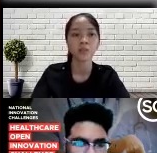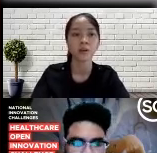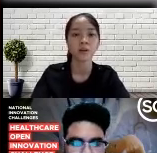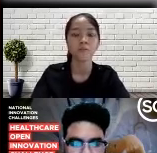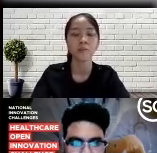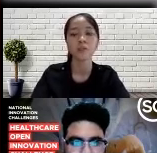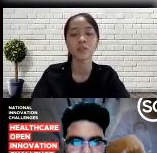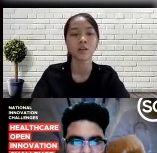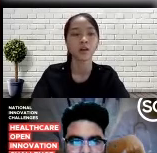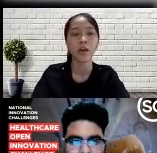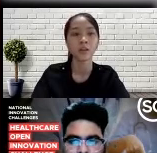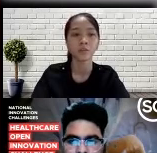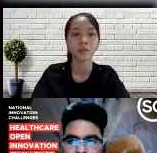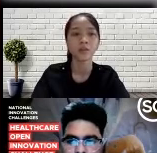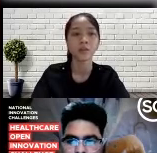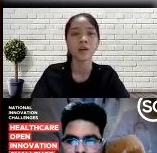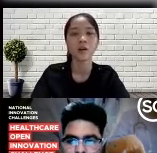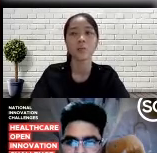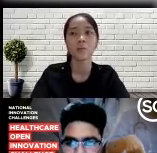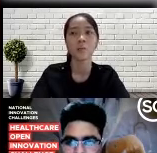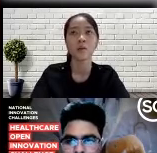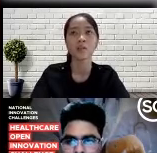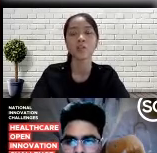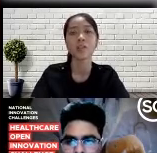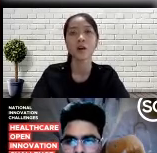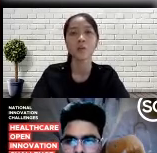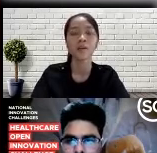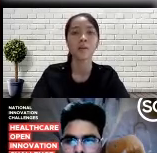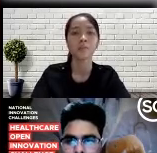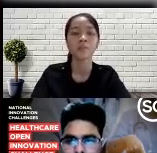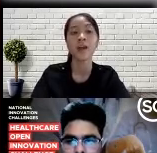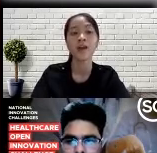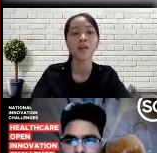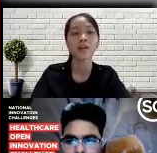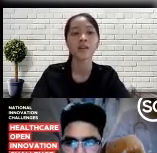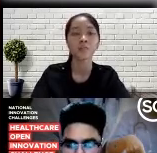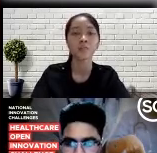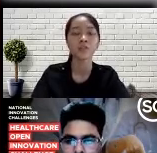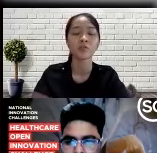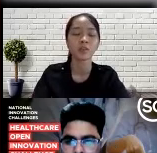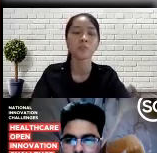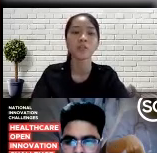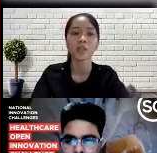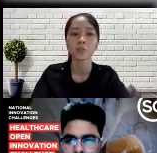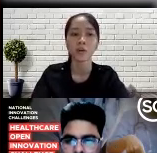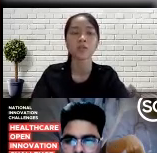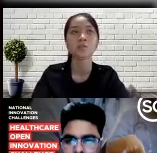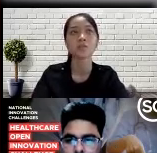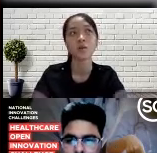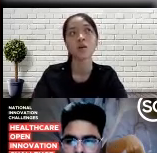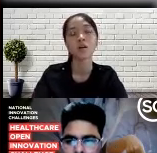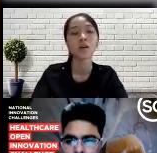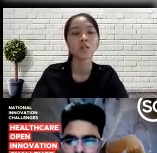institutions and for patients, caregivers, especially now when care is moving towards community as well,